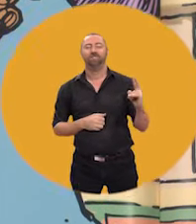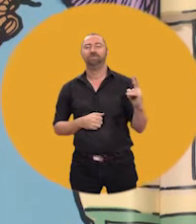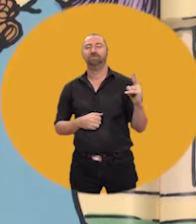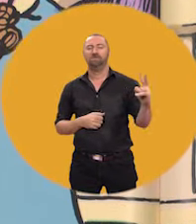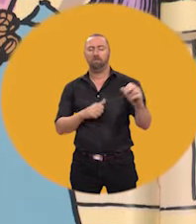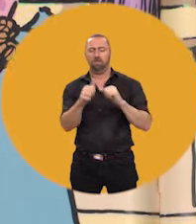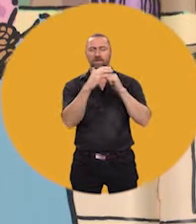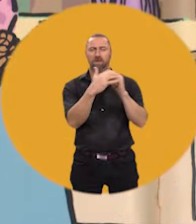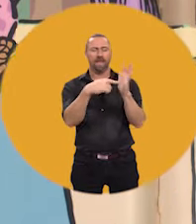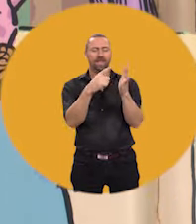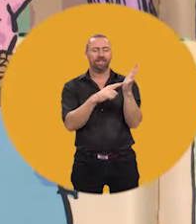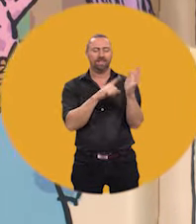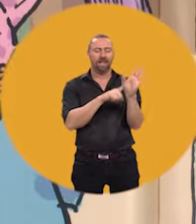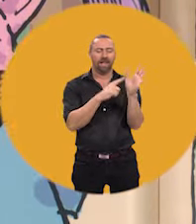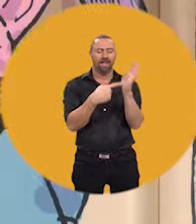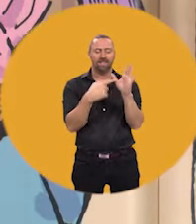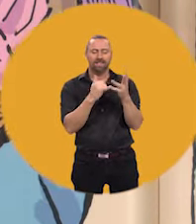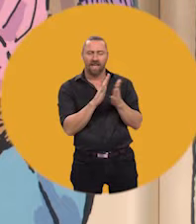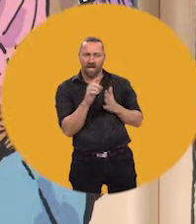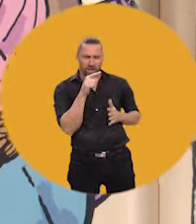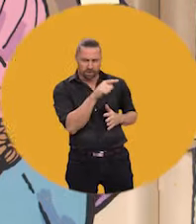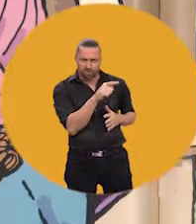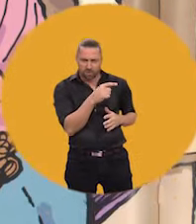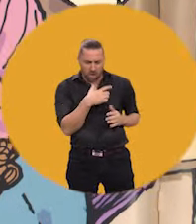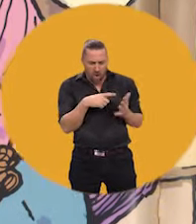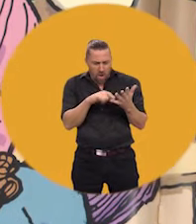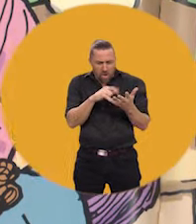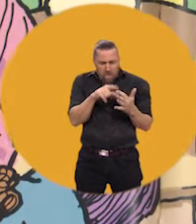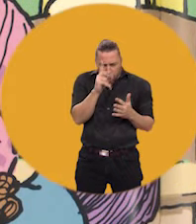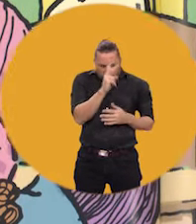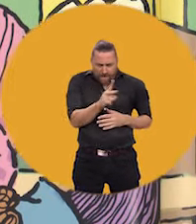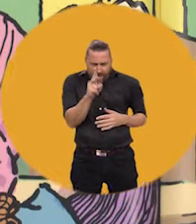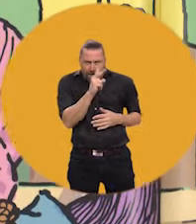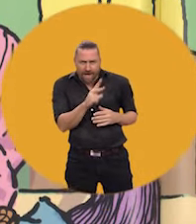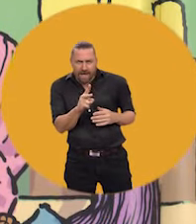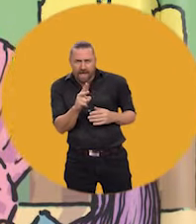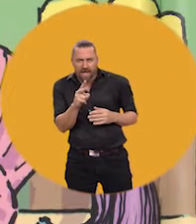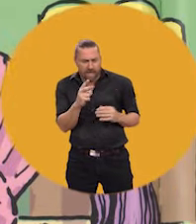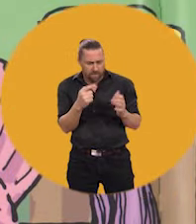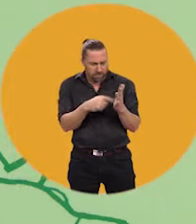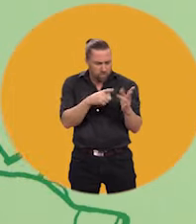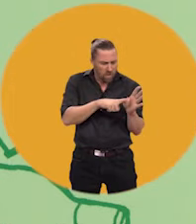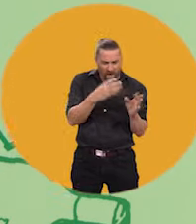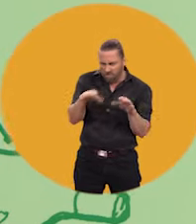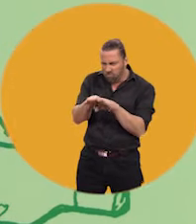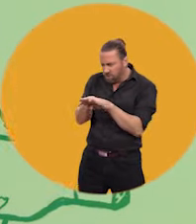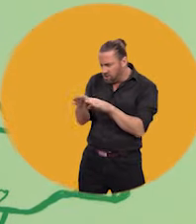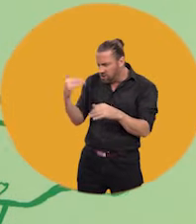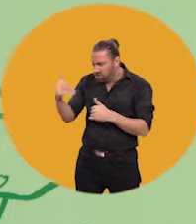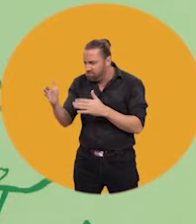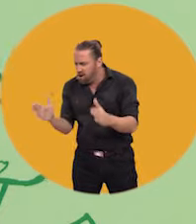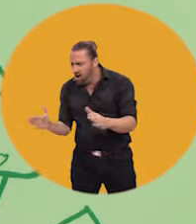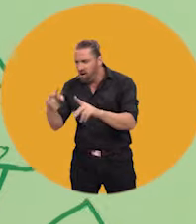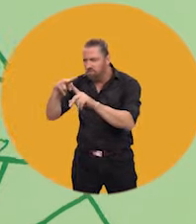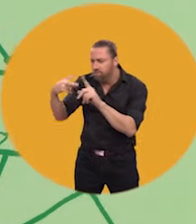Young engineers, besties Tilly and Tash, had reuse ideas and made toys out of trash. From bottles and